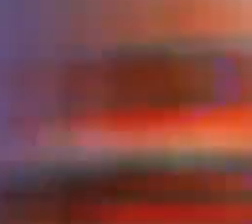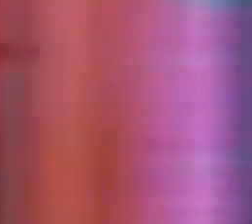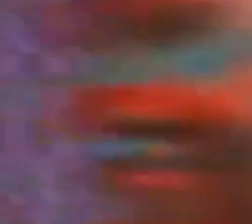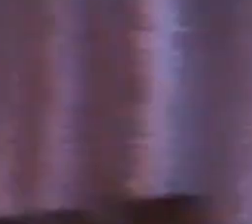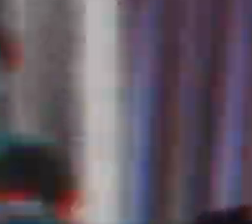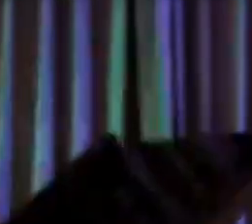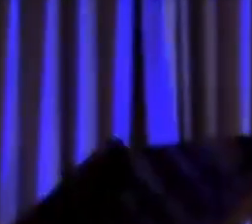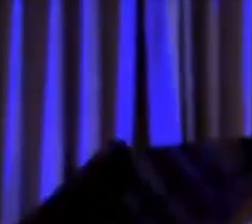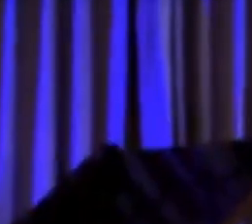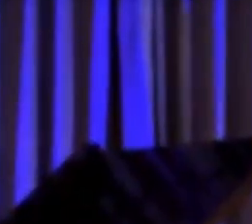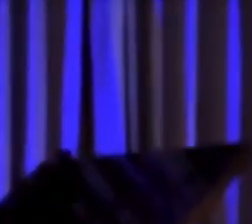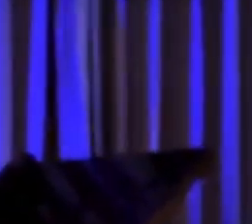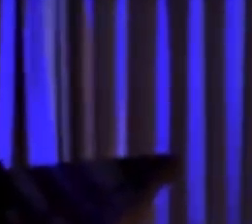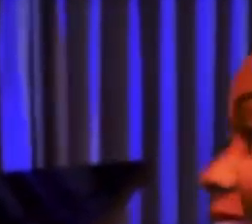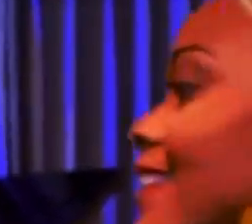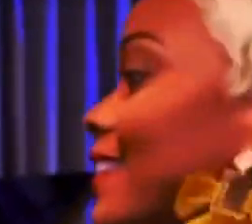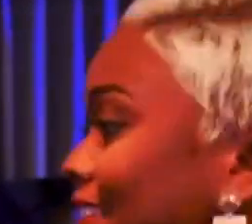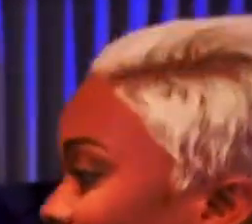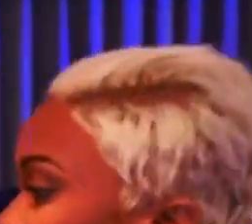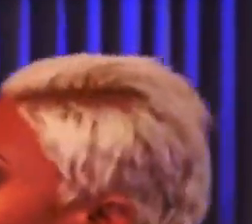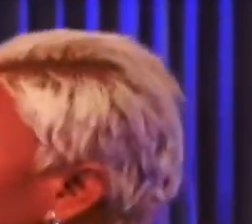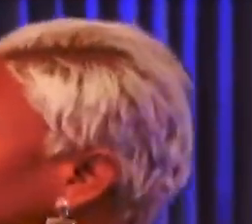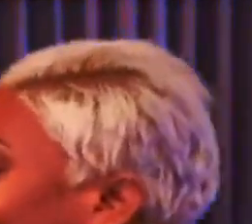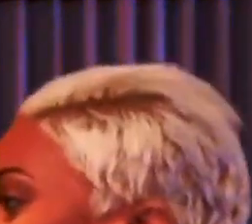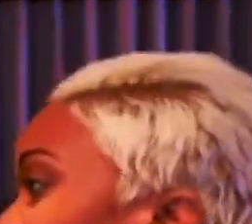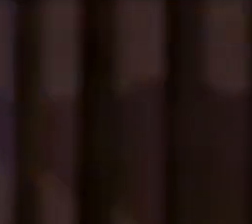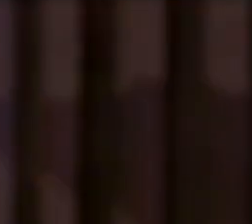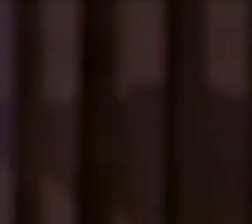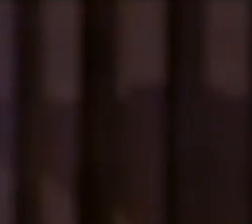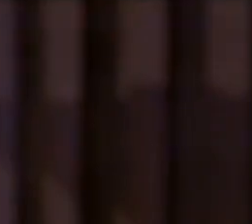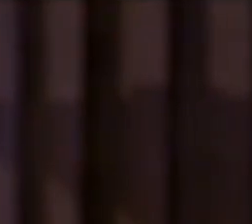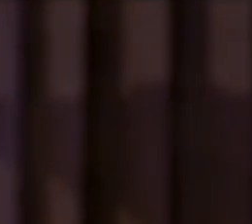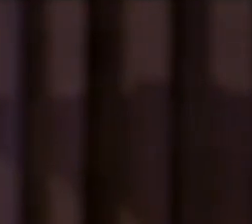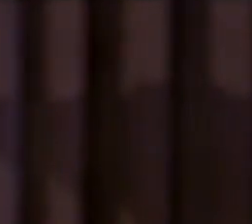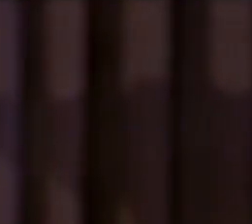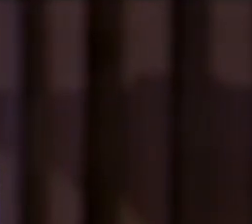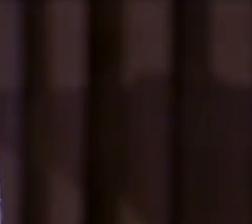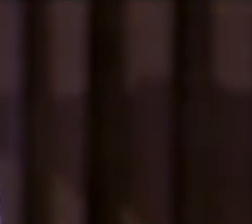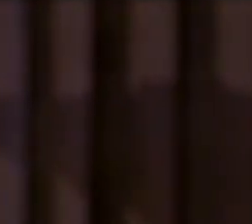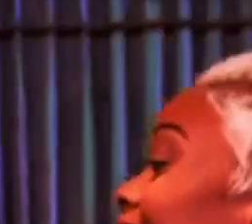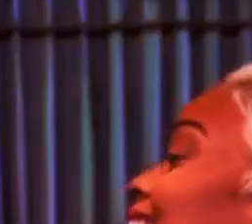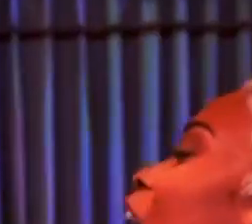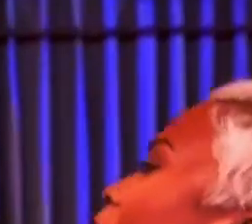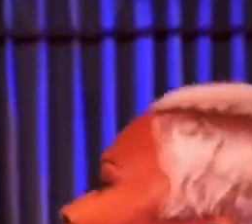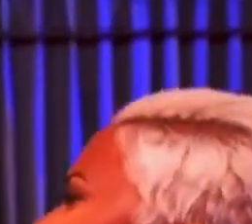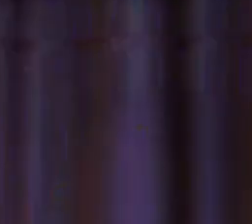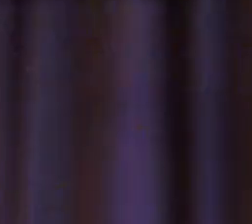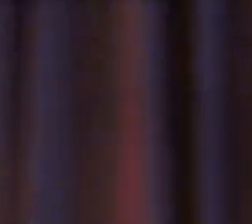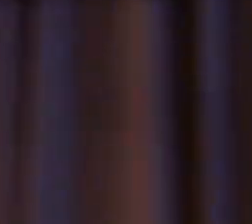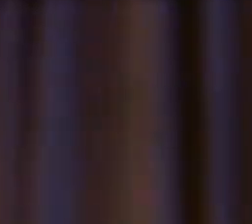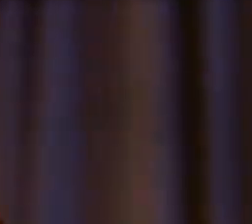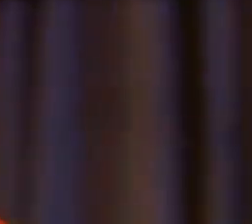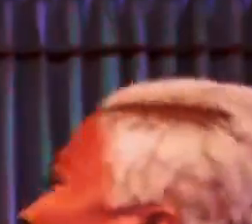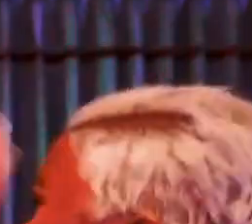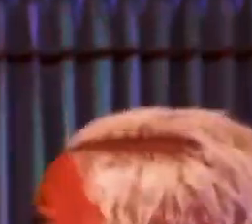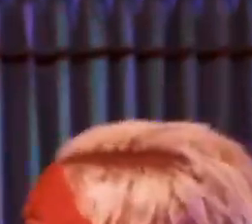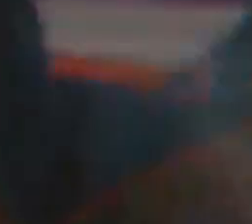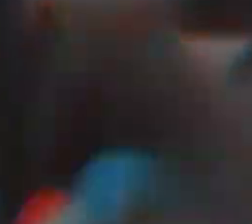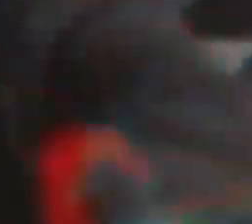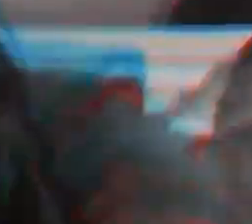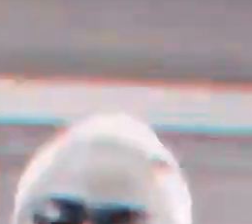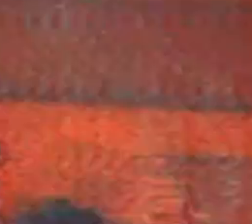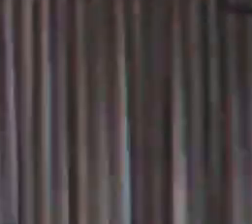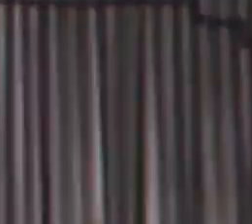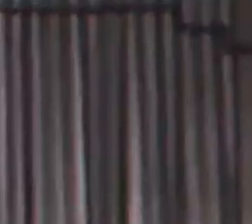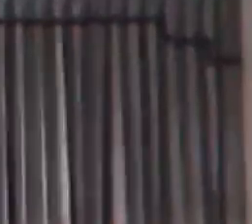Take it down. Reggae music is the heartbeat of the country. Low and stable inflation is the heartbeat of the economy.